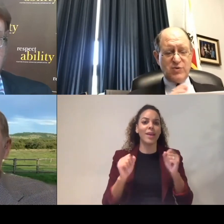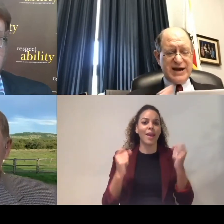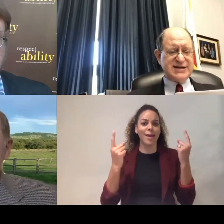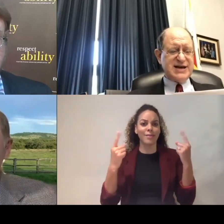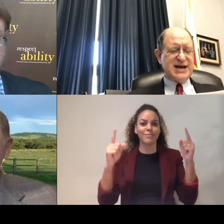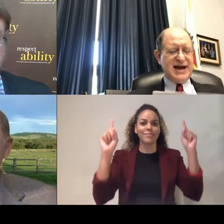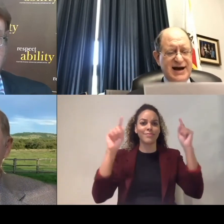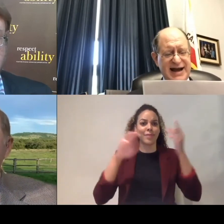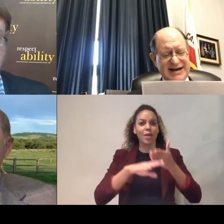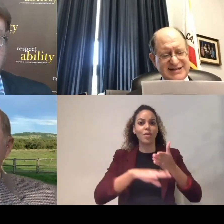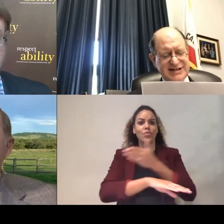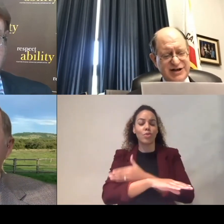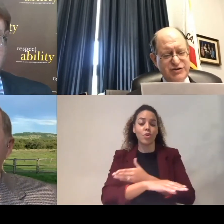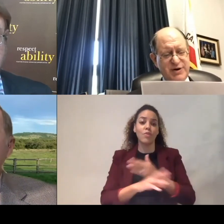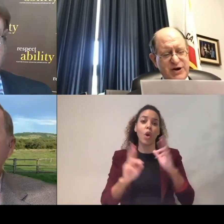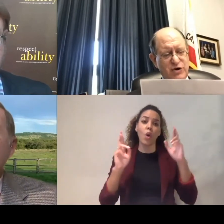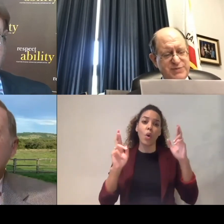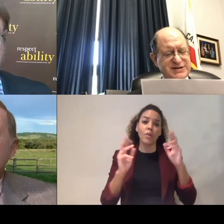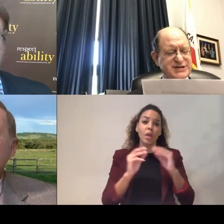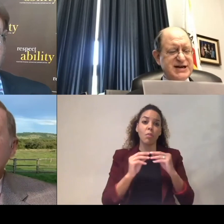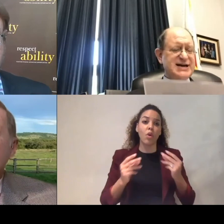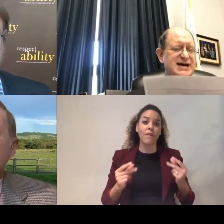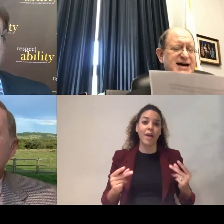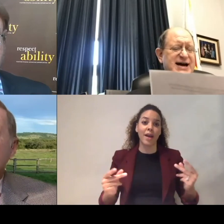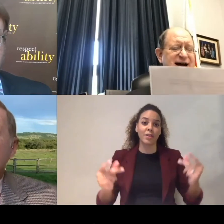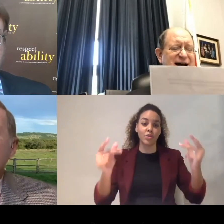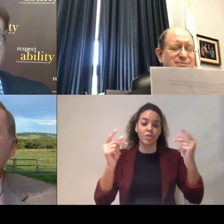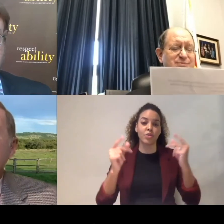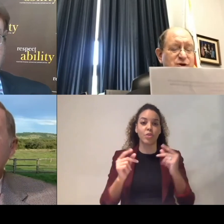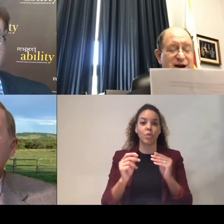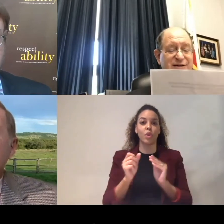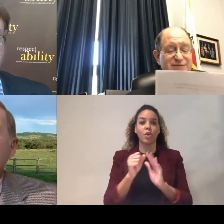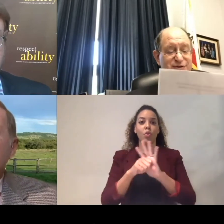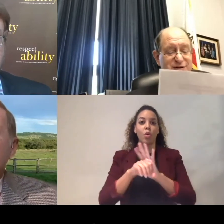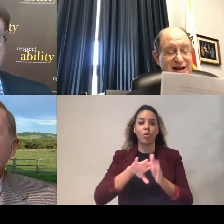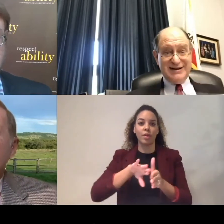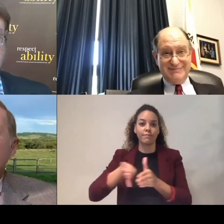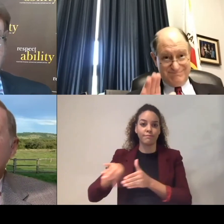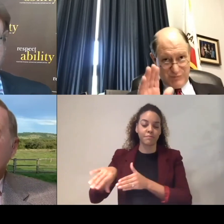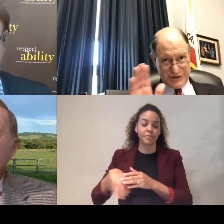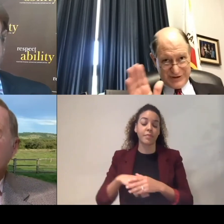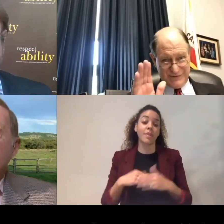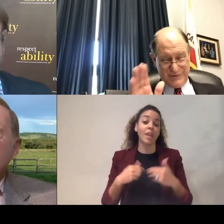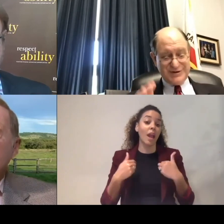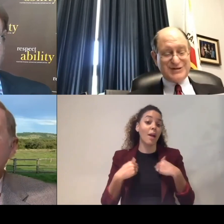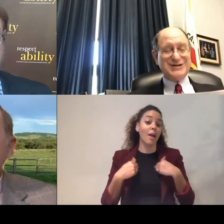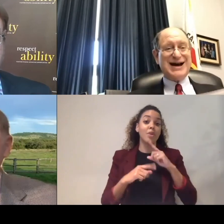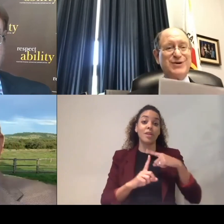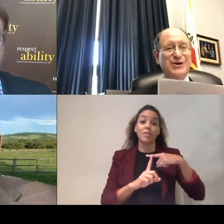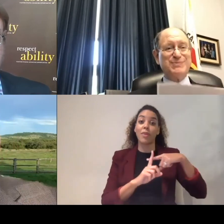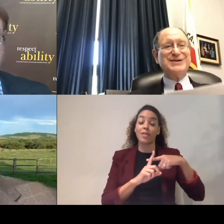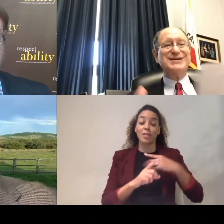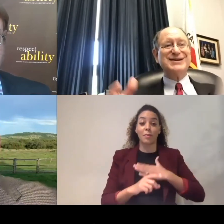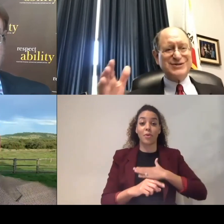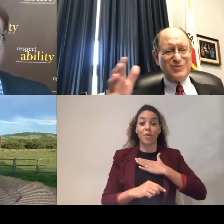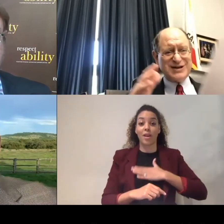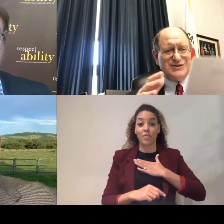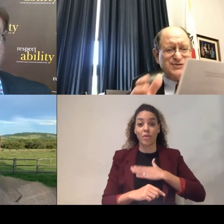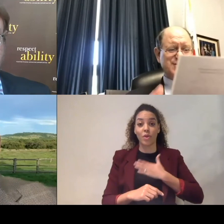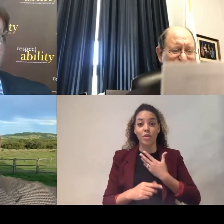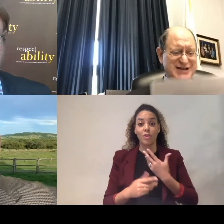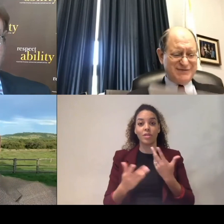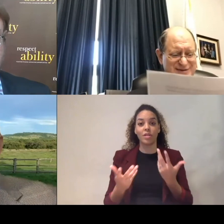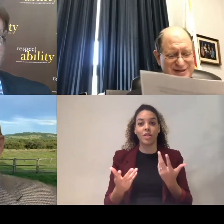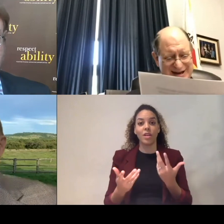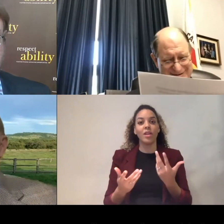quicker rate as this country reopens. I'm grateful, and we should, of course, not reopen until we can do